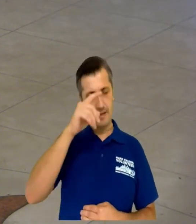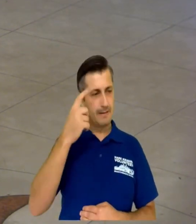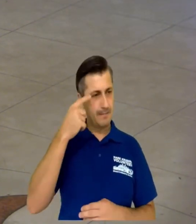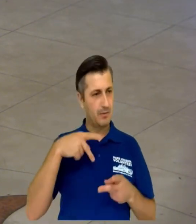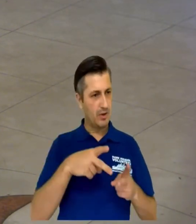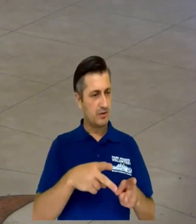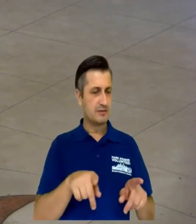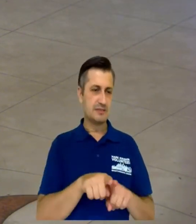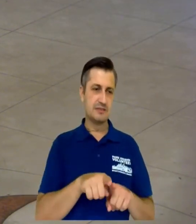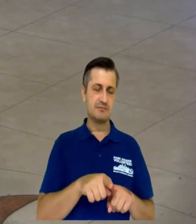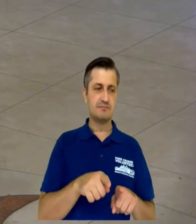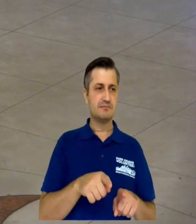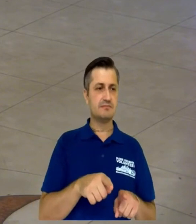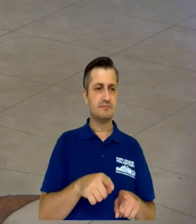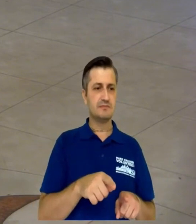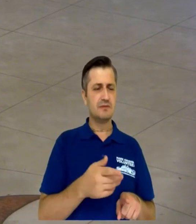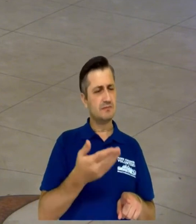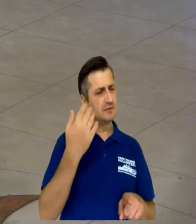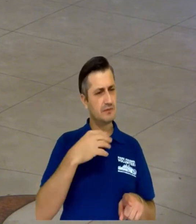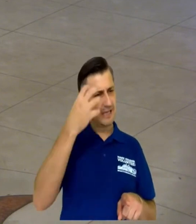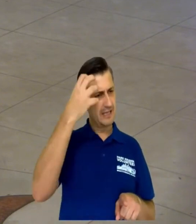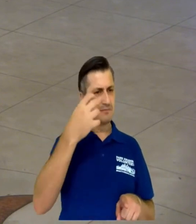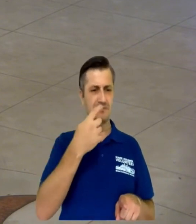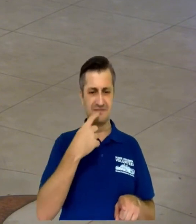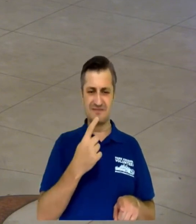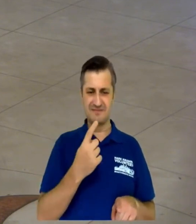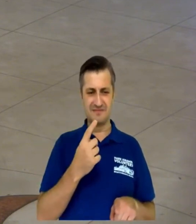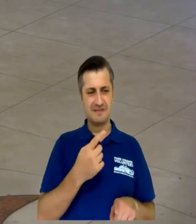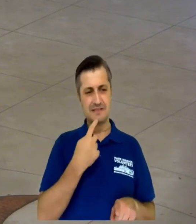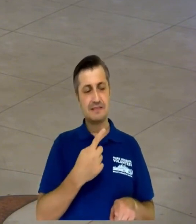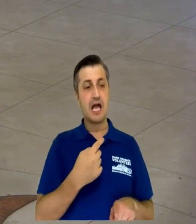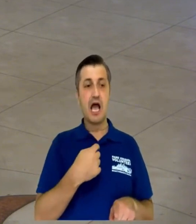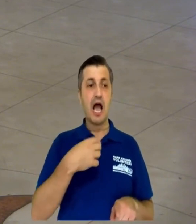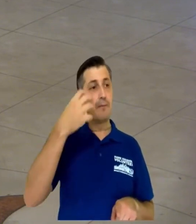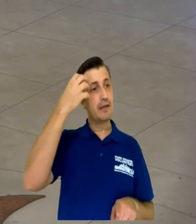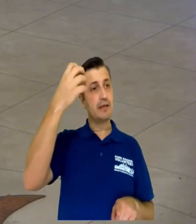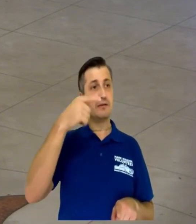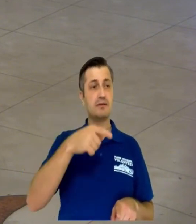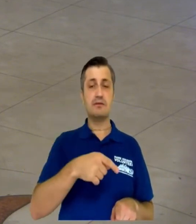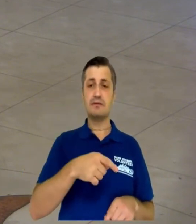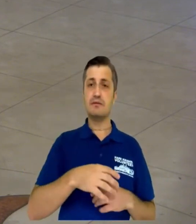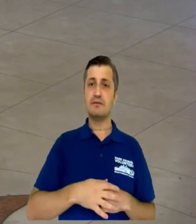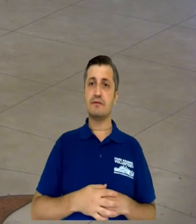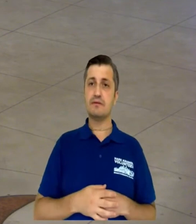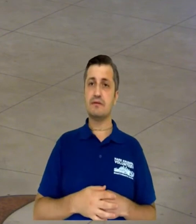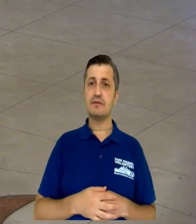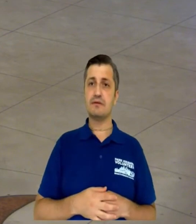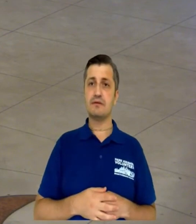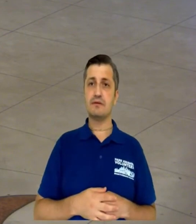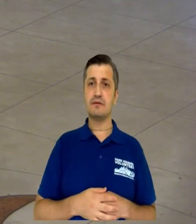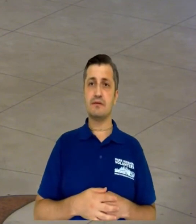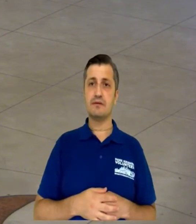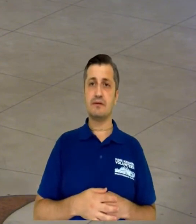He said once, you know that I am the king. The king is the lord of all the demigods and is as good as the supreme lord